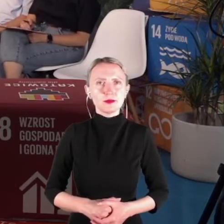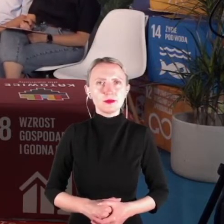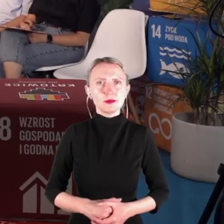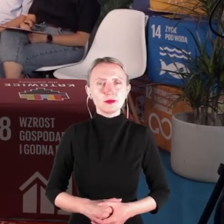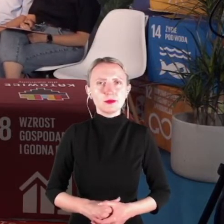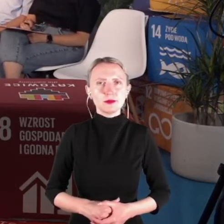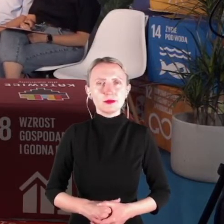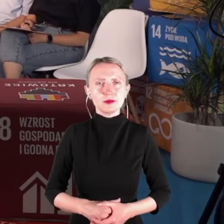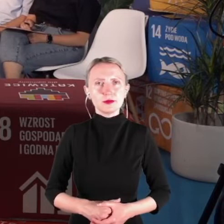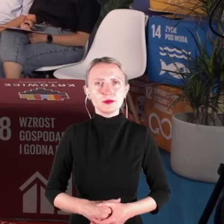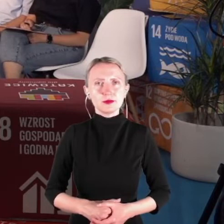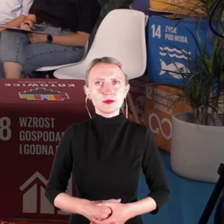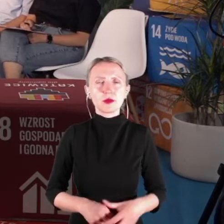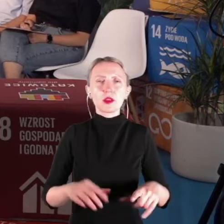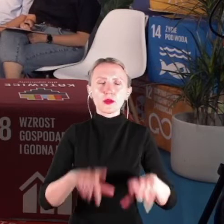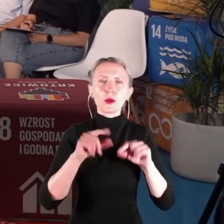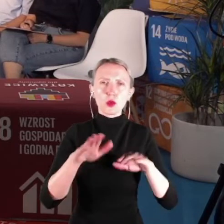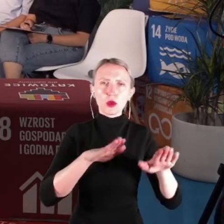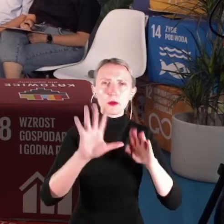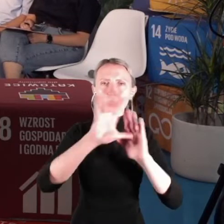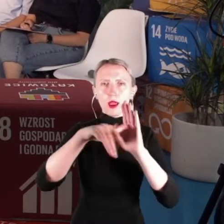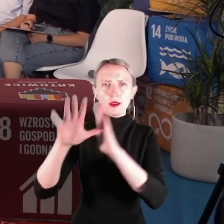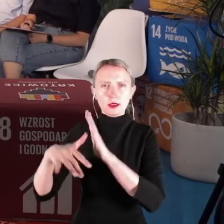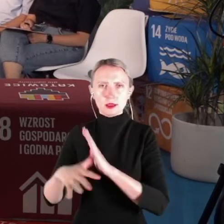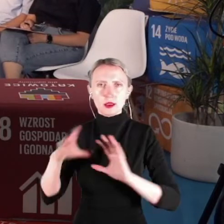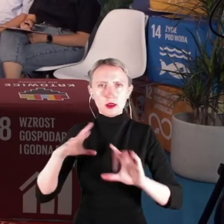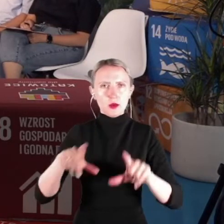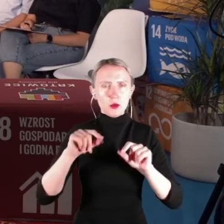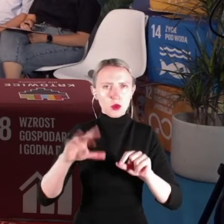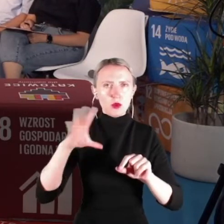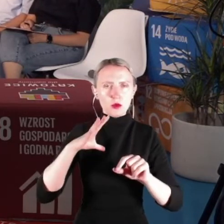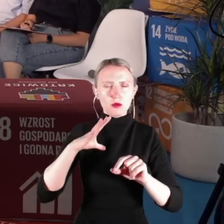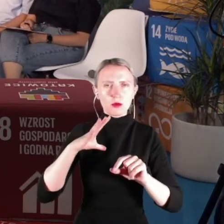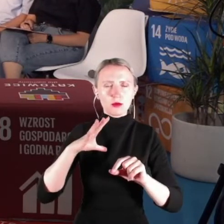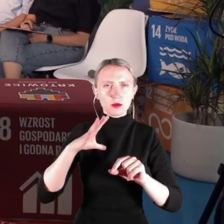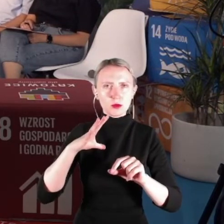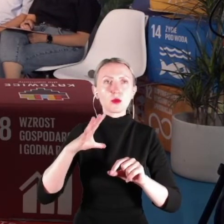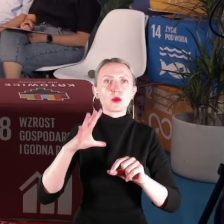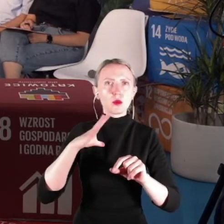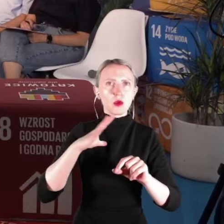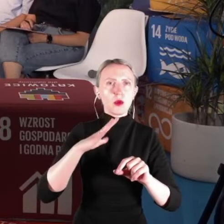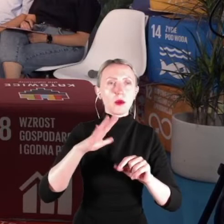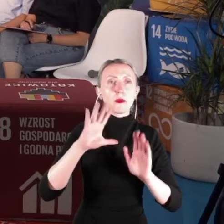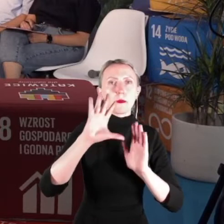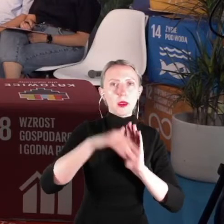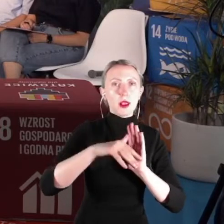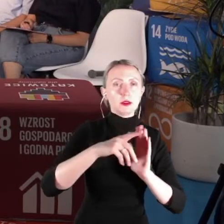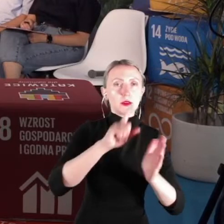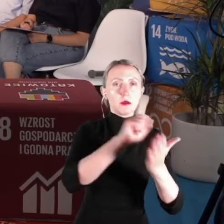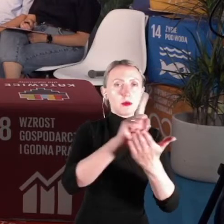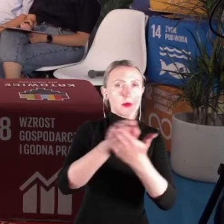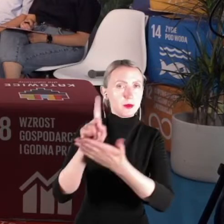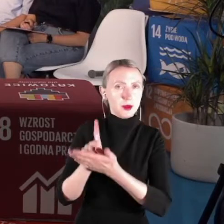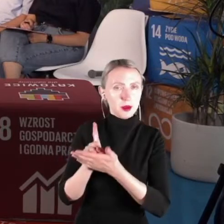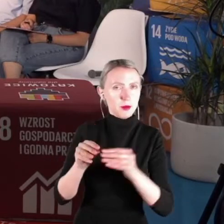it's I think in Poland you could also record at this moment the popularity, the momentum for